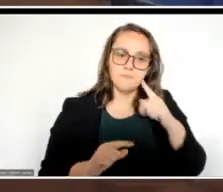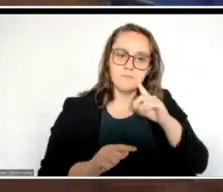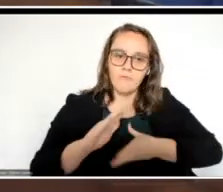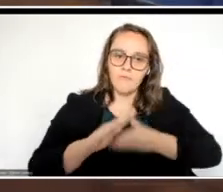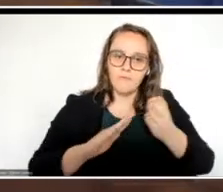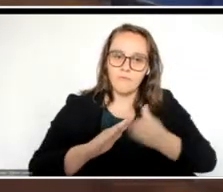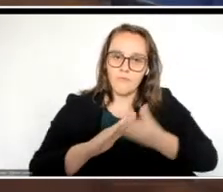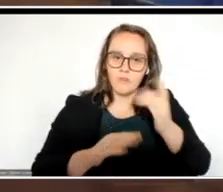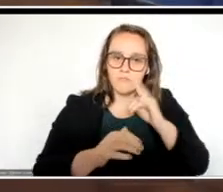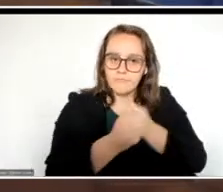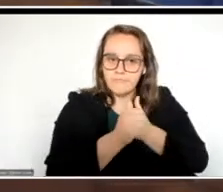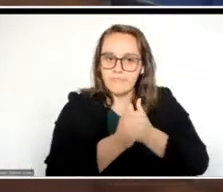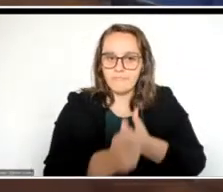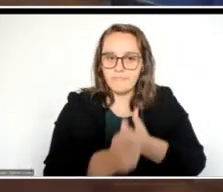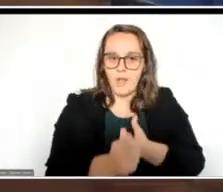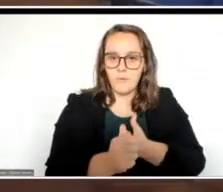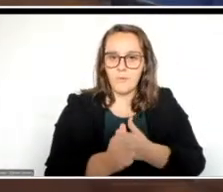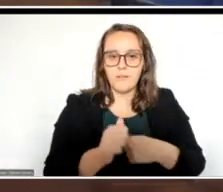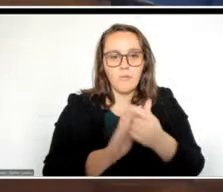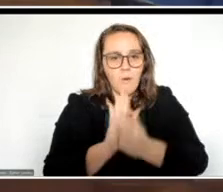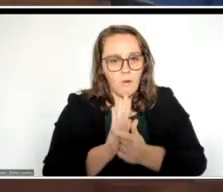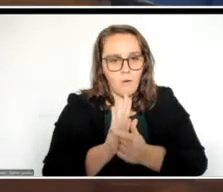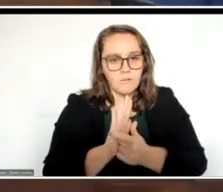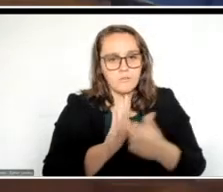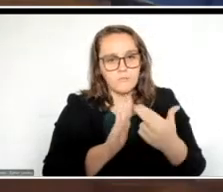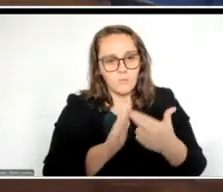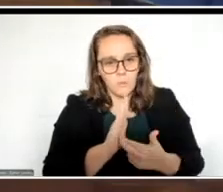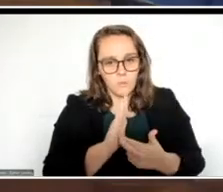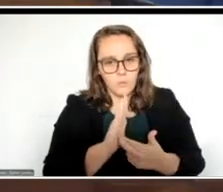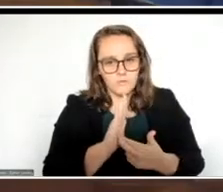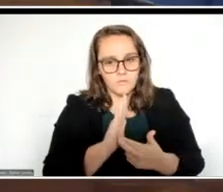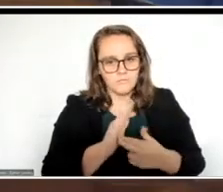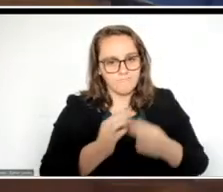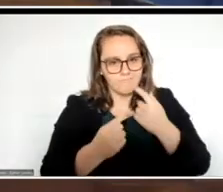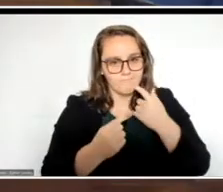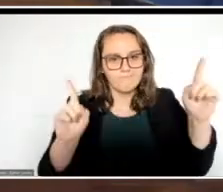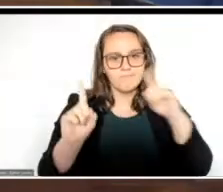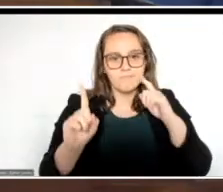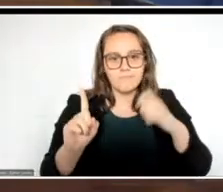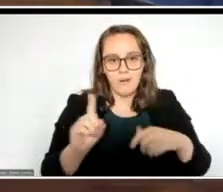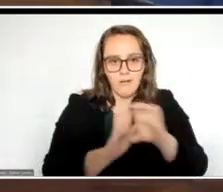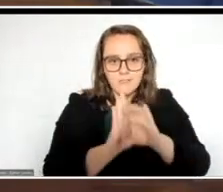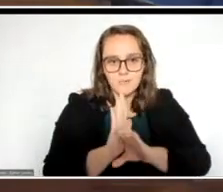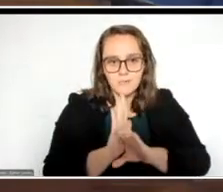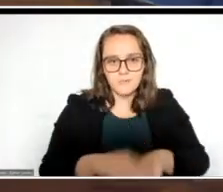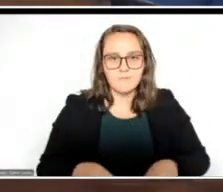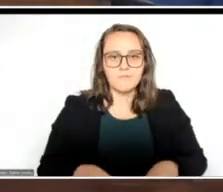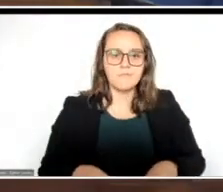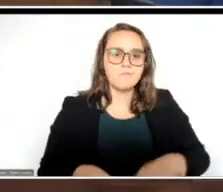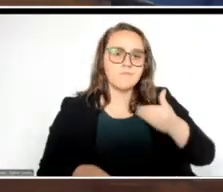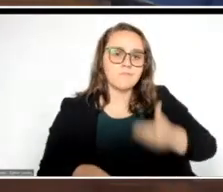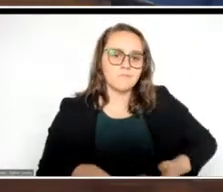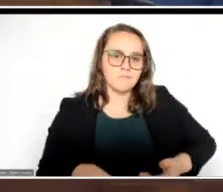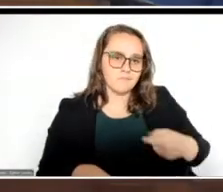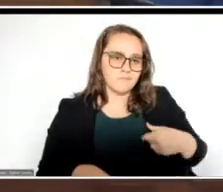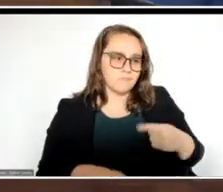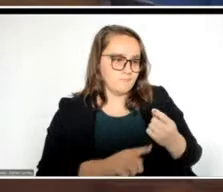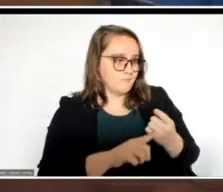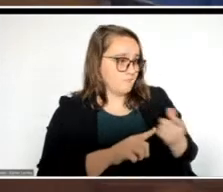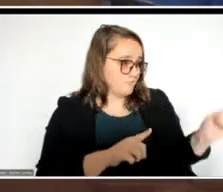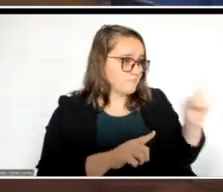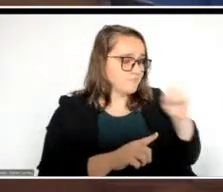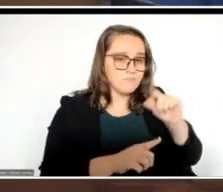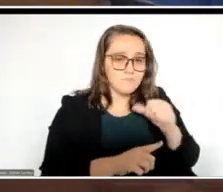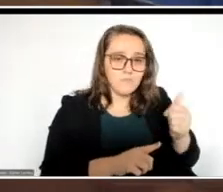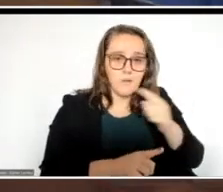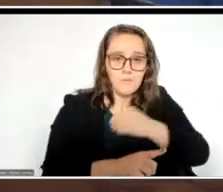demands. Today, as in previous proceedings, my colleagues and I will present new evidence. That includes